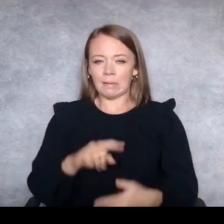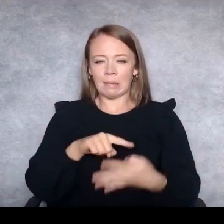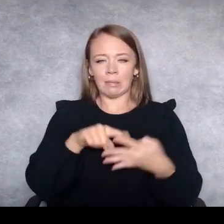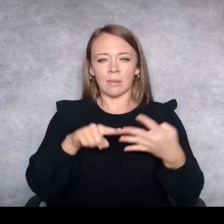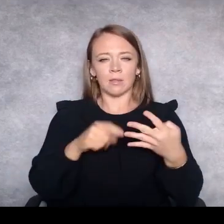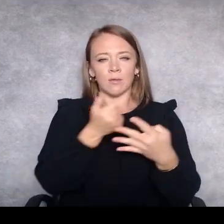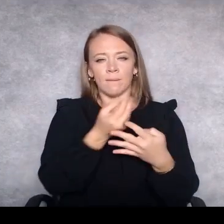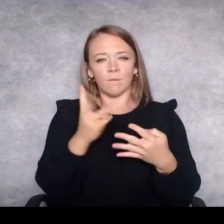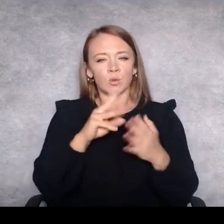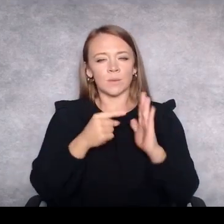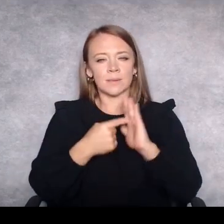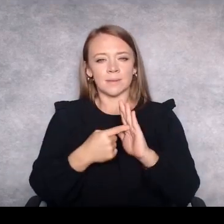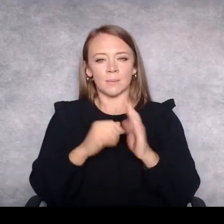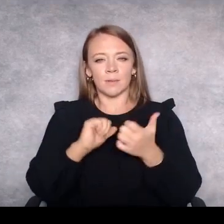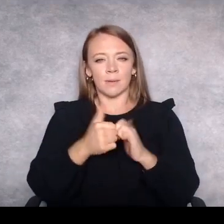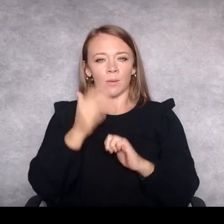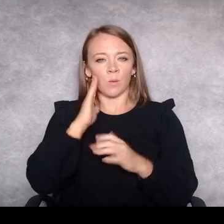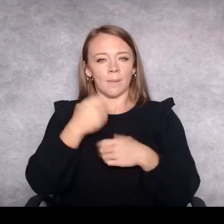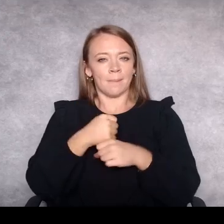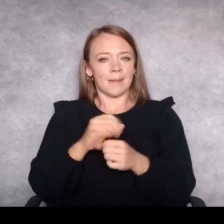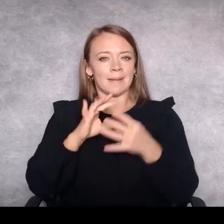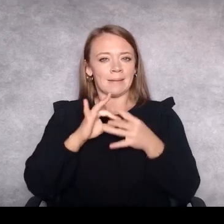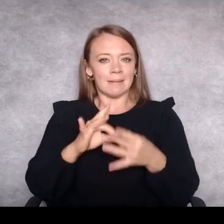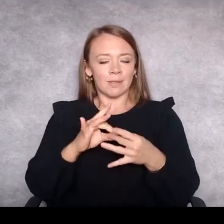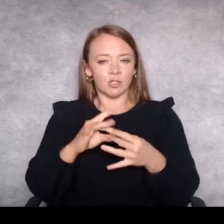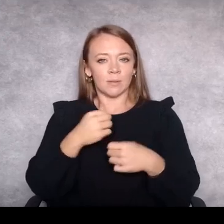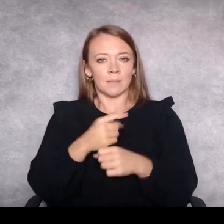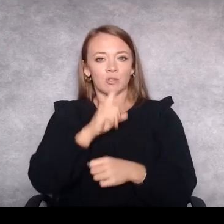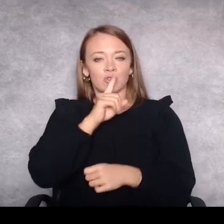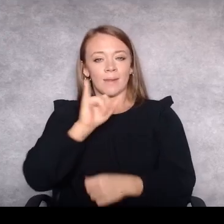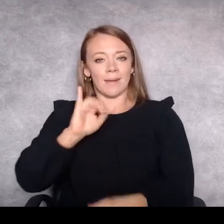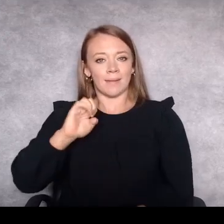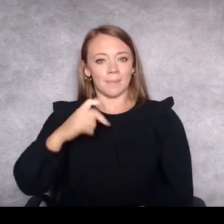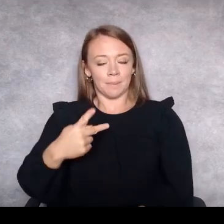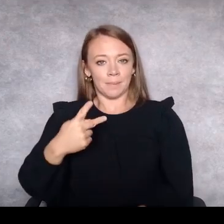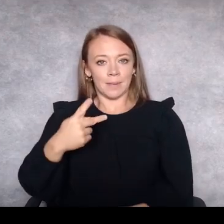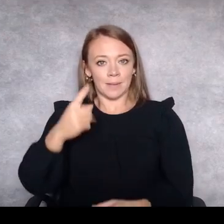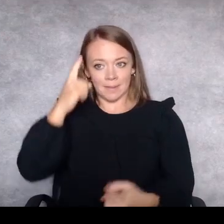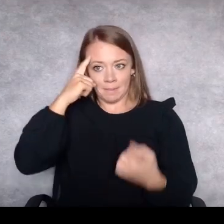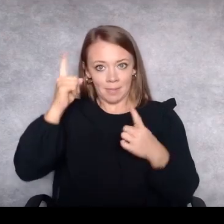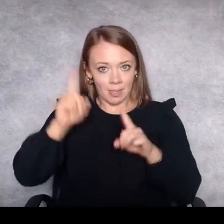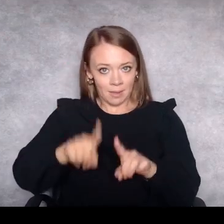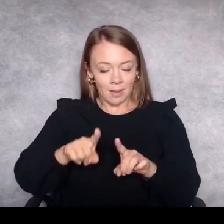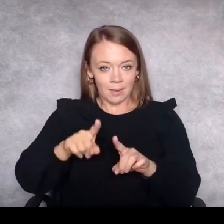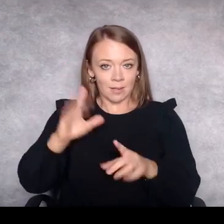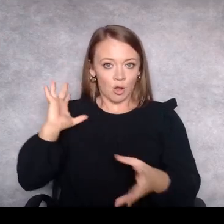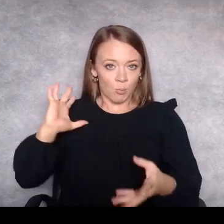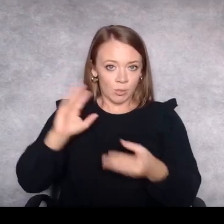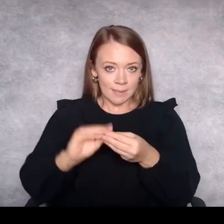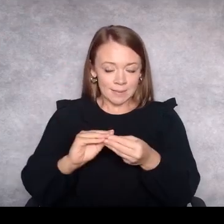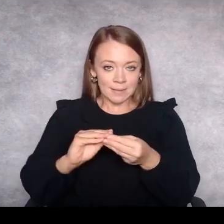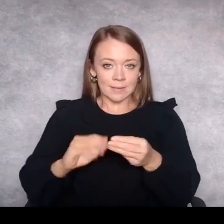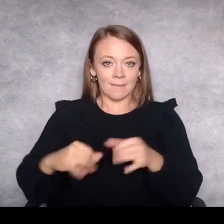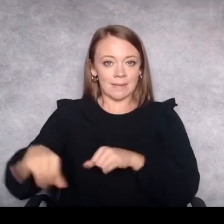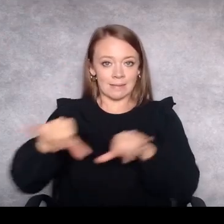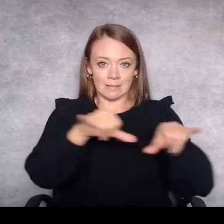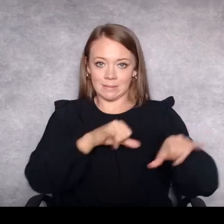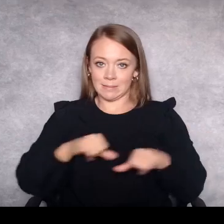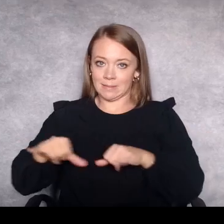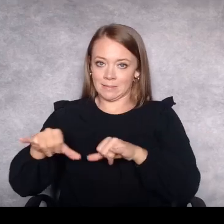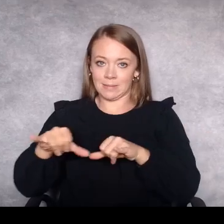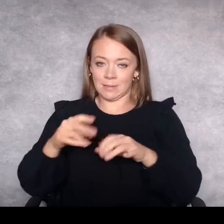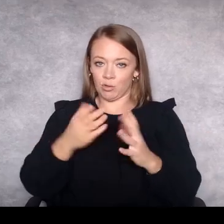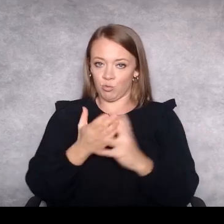Again, these are just a few examples of how those connections will be made to ensure the IEP is compliant, comprehensive,